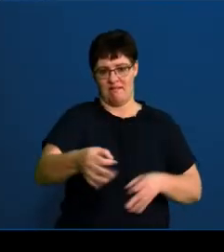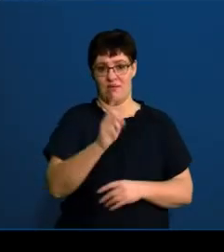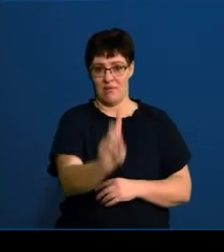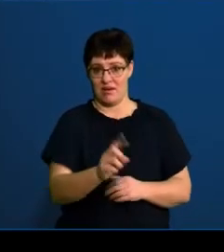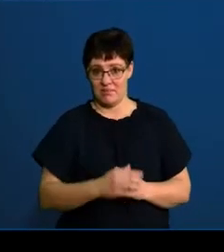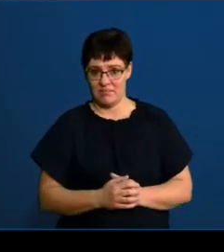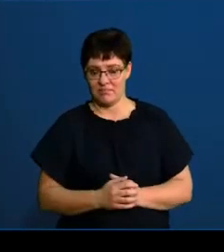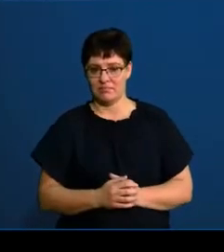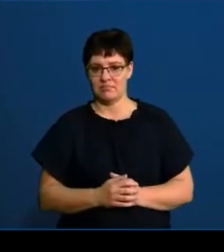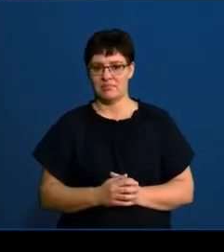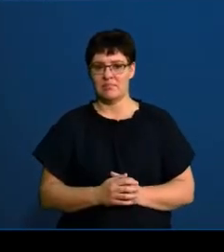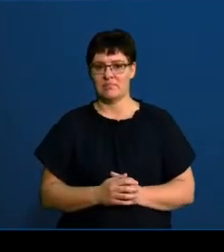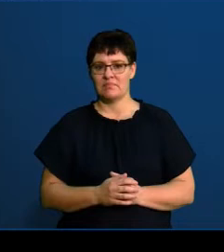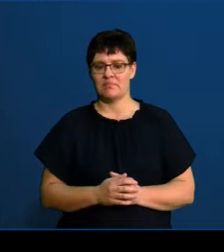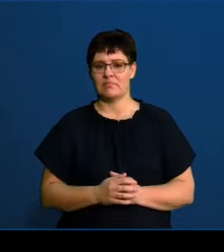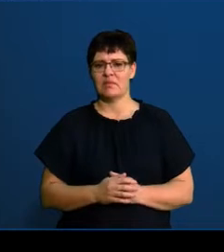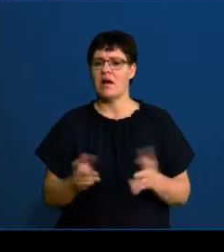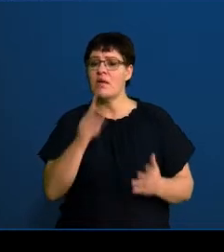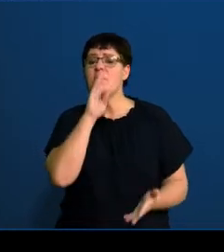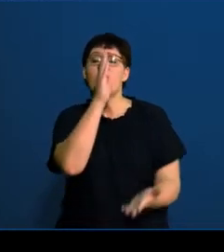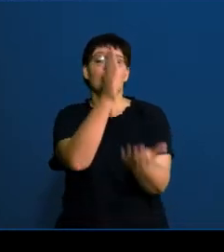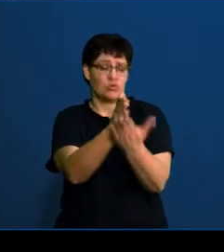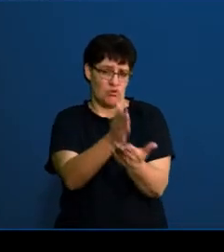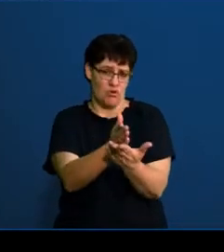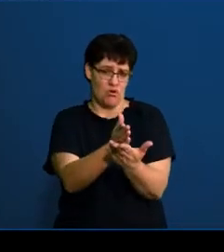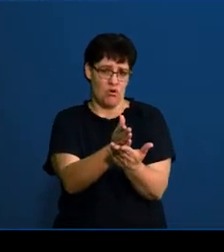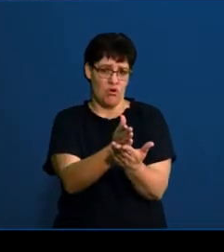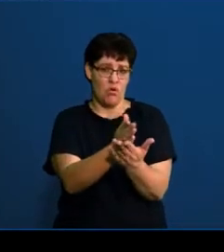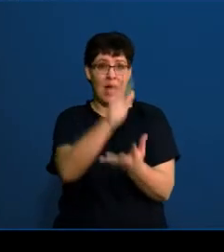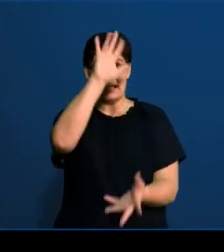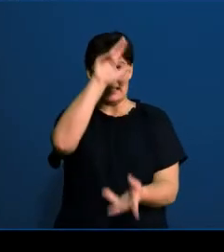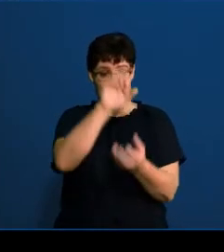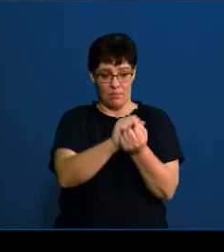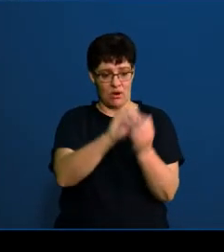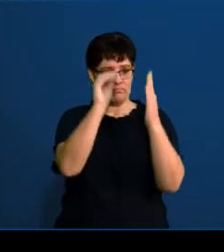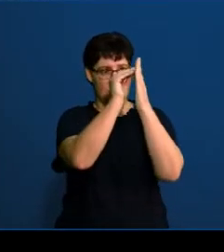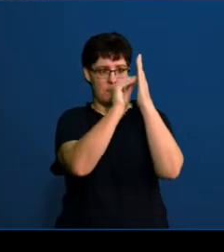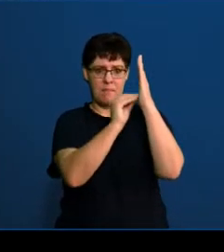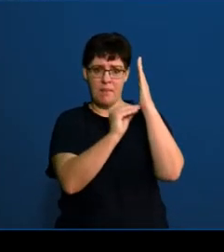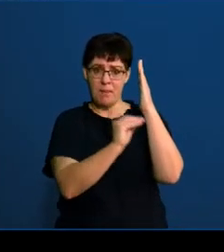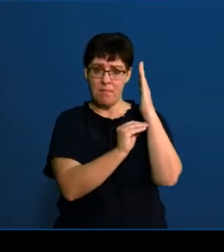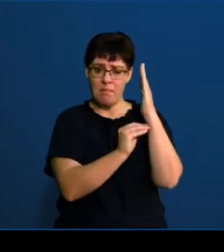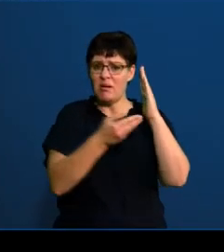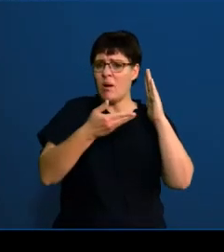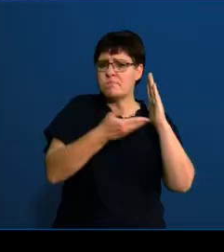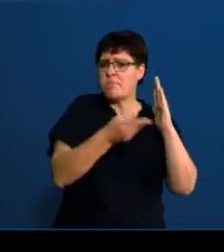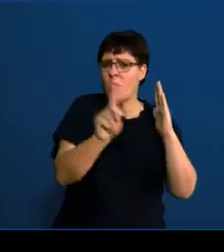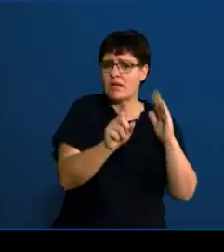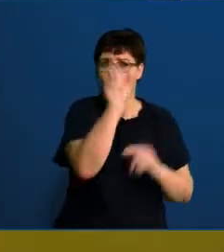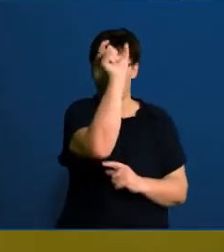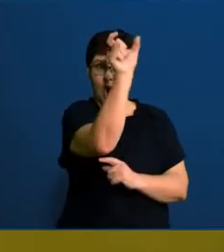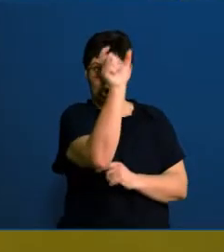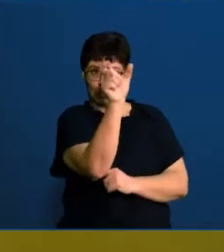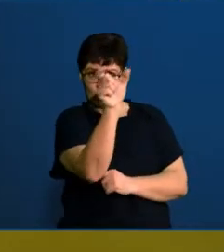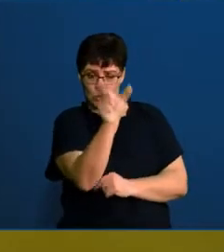have a pen. So make sure that your summary notes include a list of important terms. Now, if you